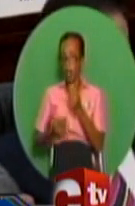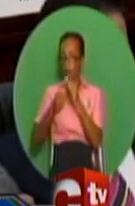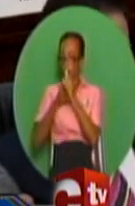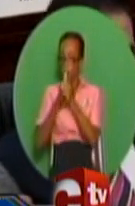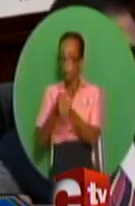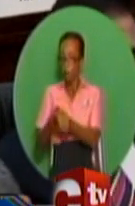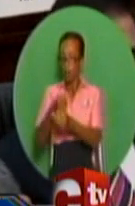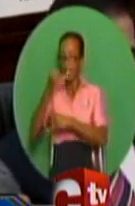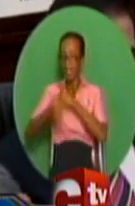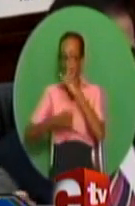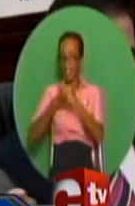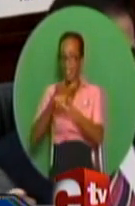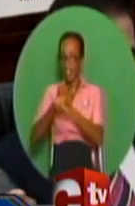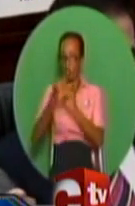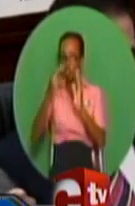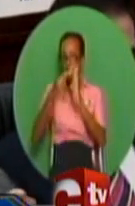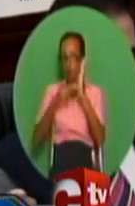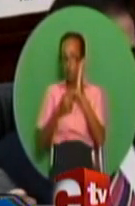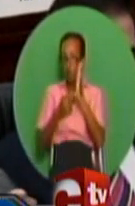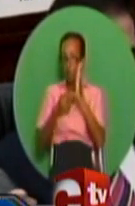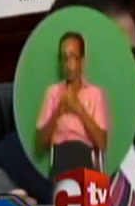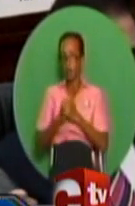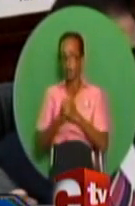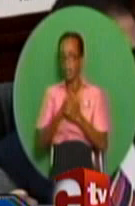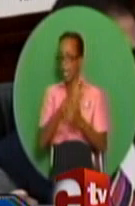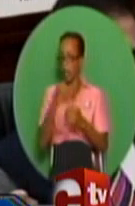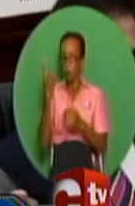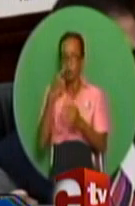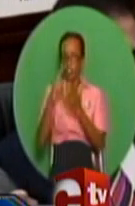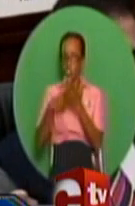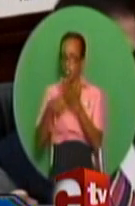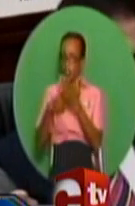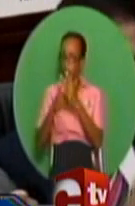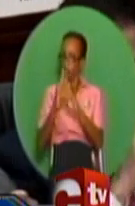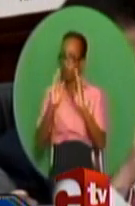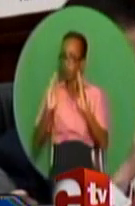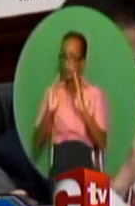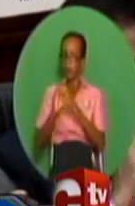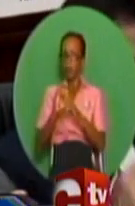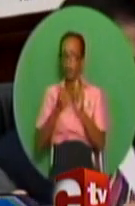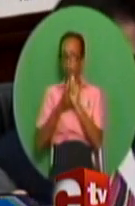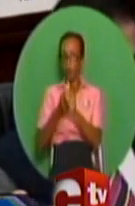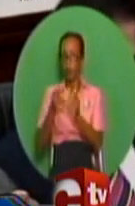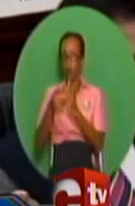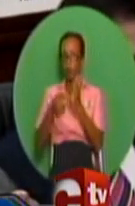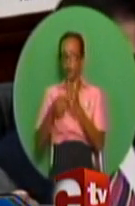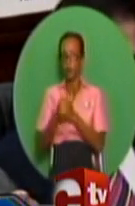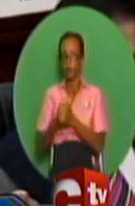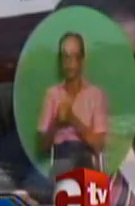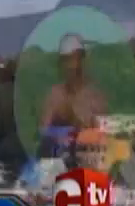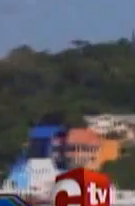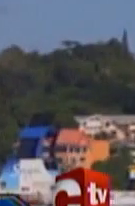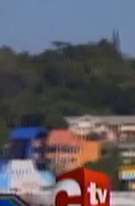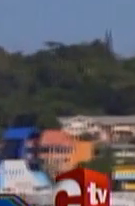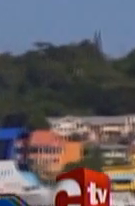best practice, adherence to which will be monitored. Minister Imbert said government has already moved to forge closer ties with